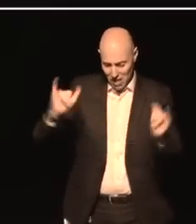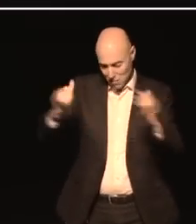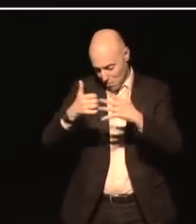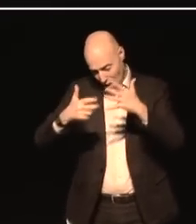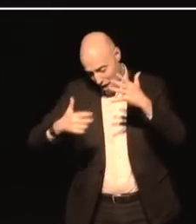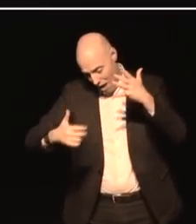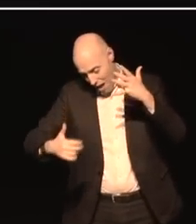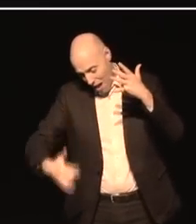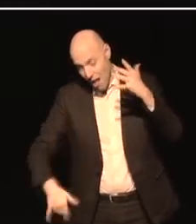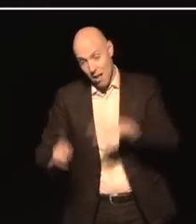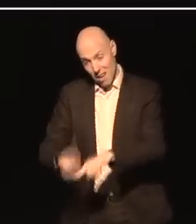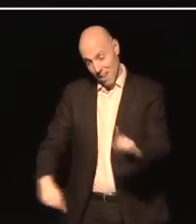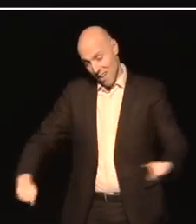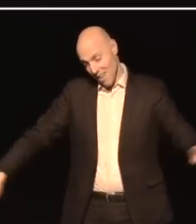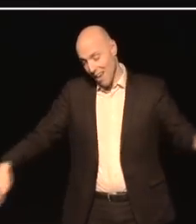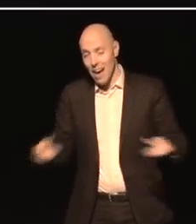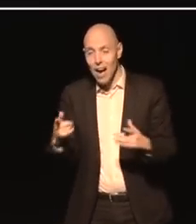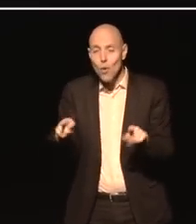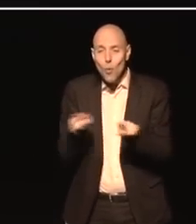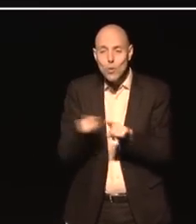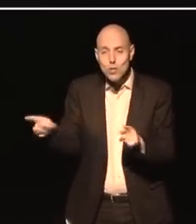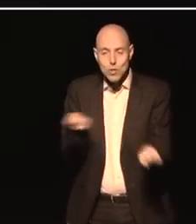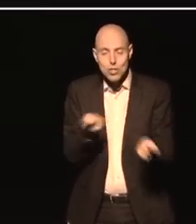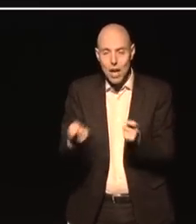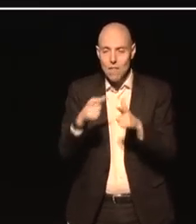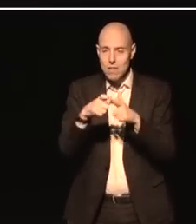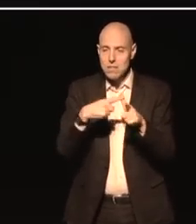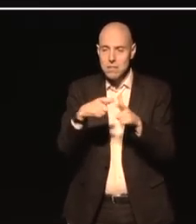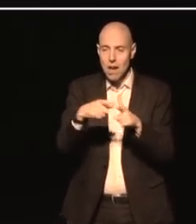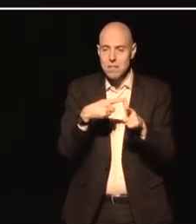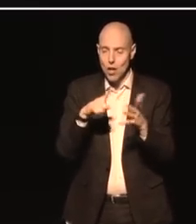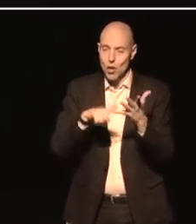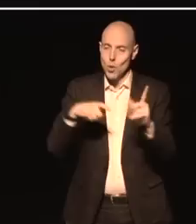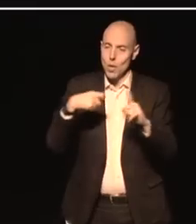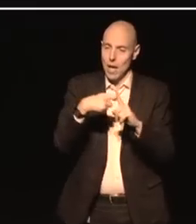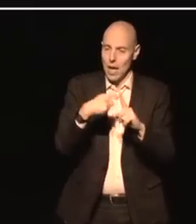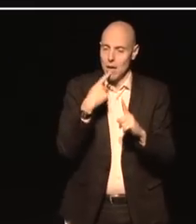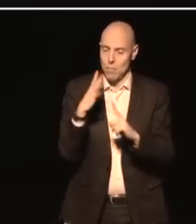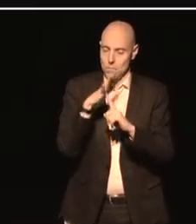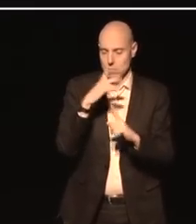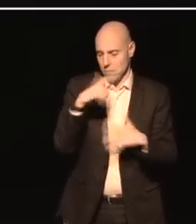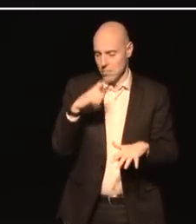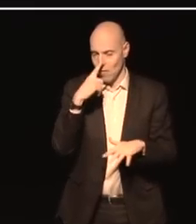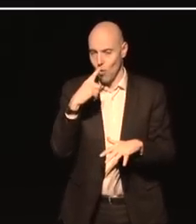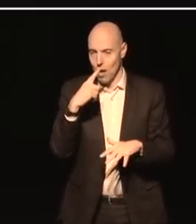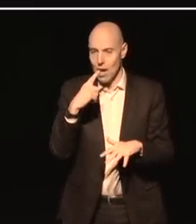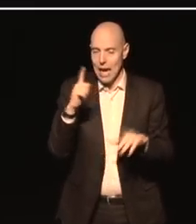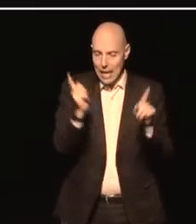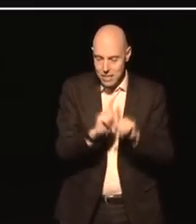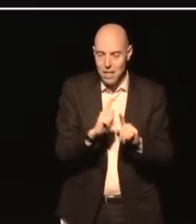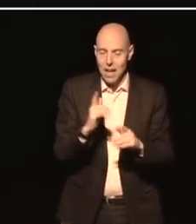live performance, music, dance, theatre. And Skinder's also chair of DARBA, the UK premier festival for Indian classical music in